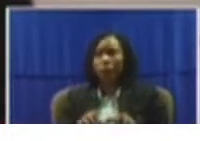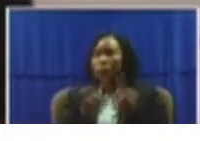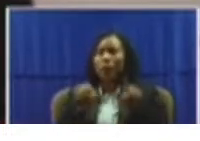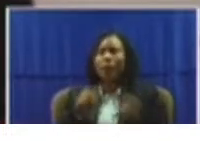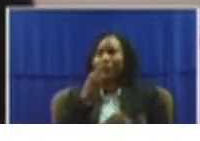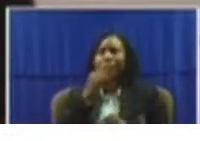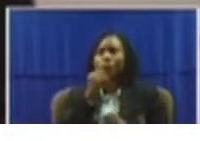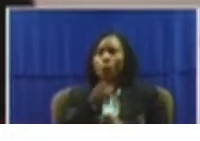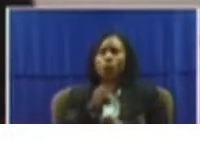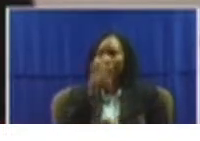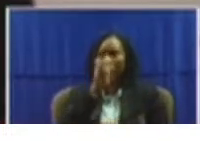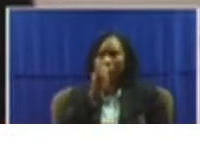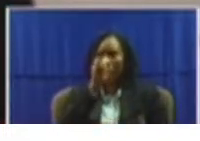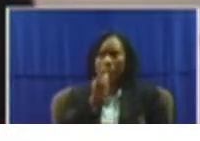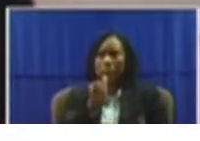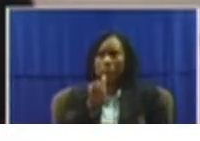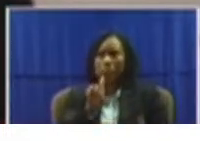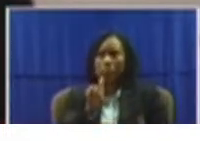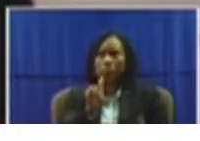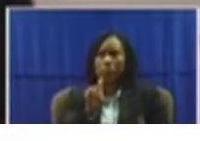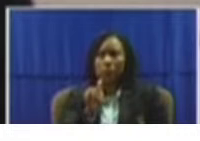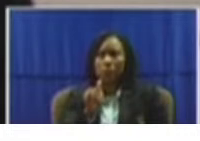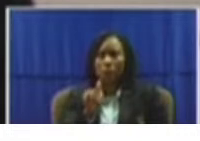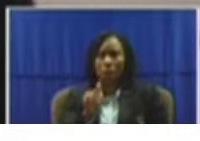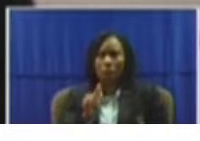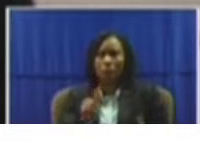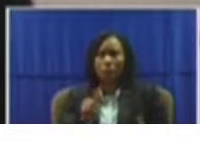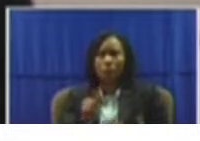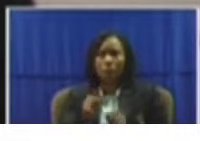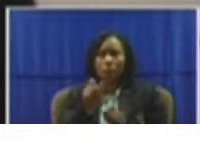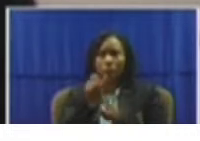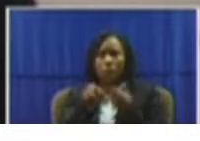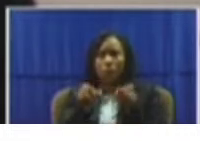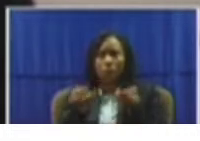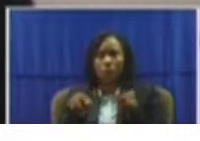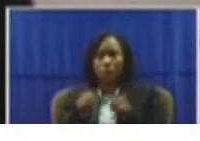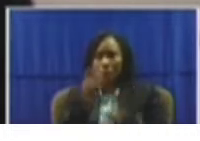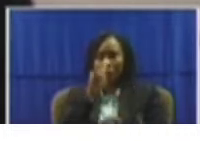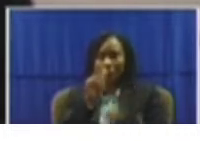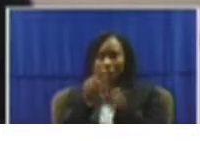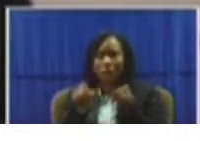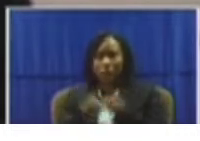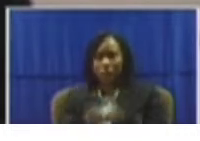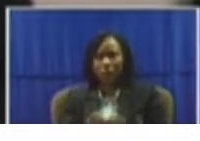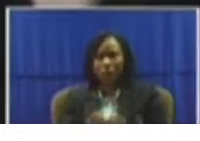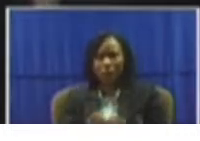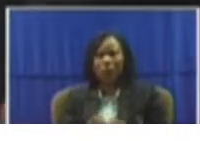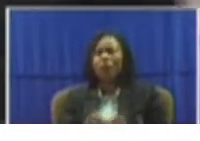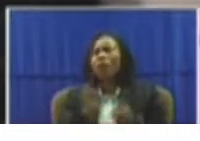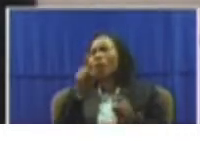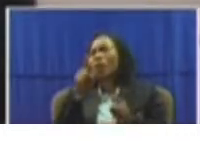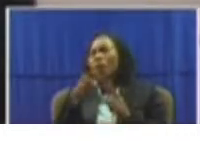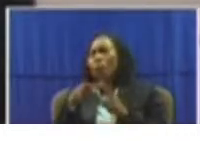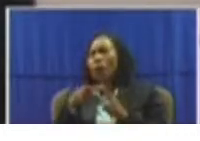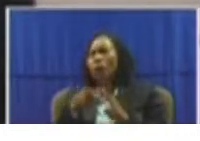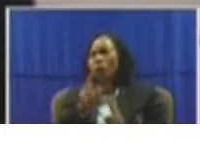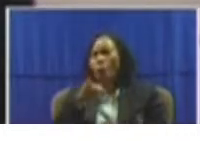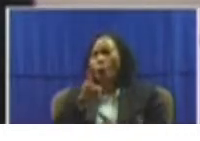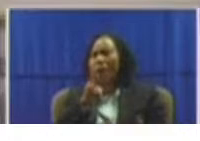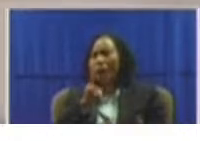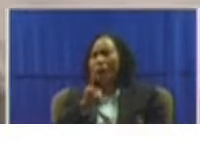Yes, yes. Thank you. Is that a point of order, Honourable Pando?